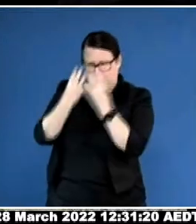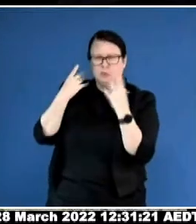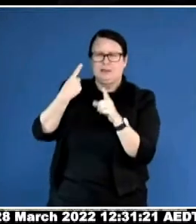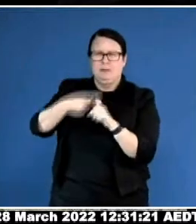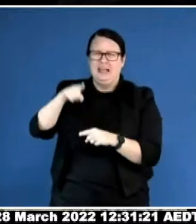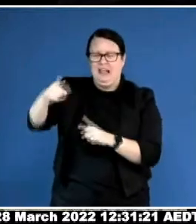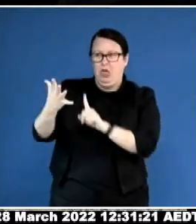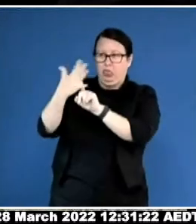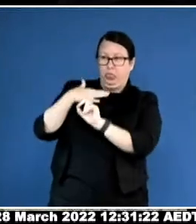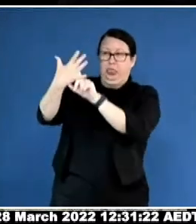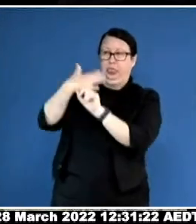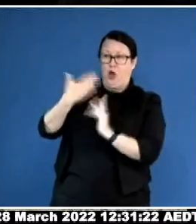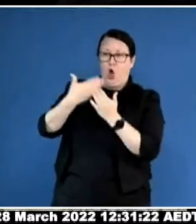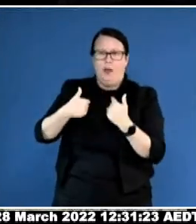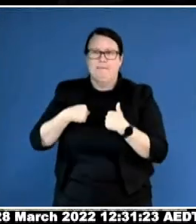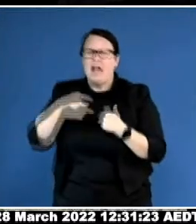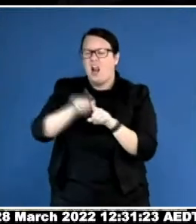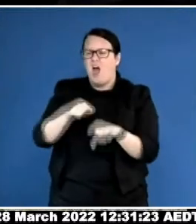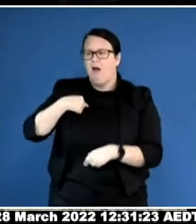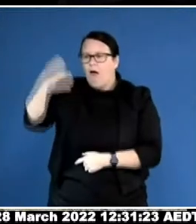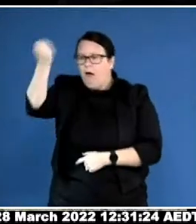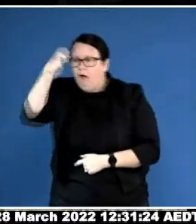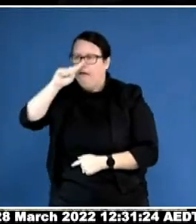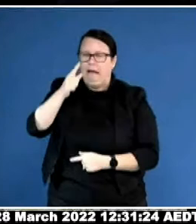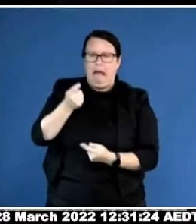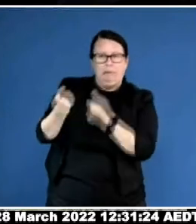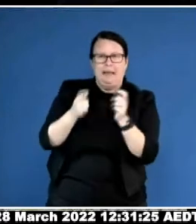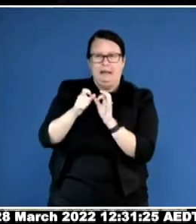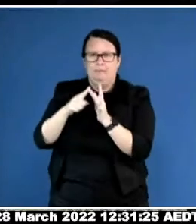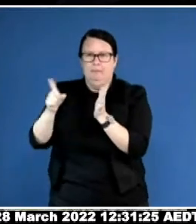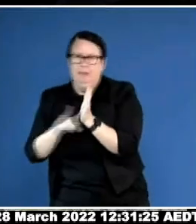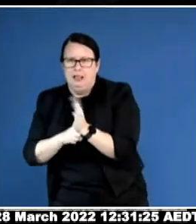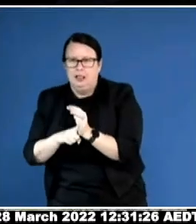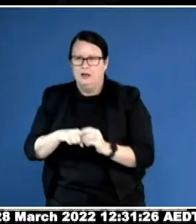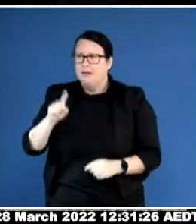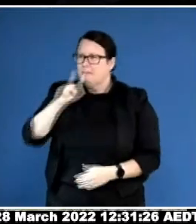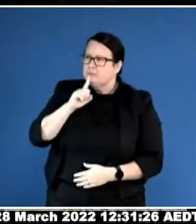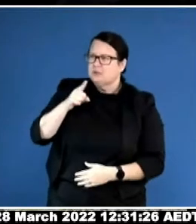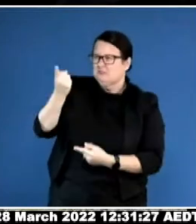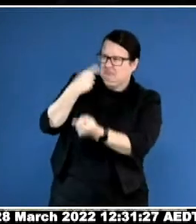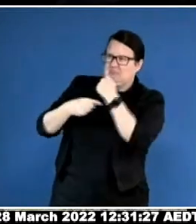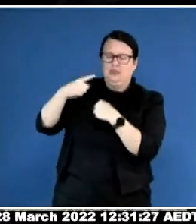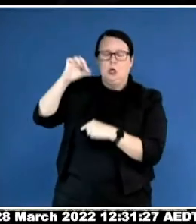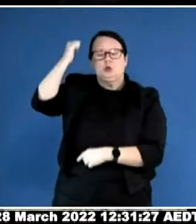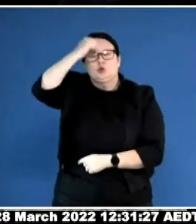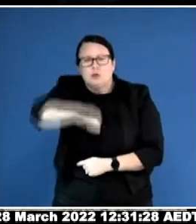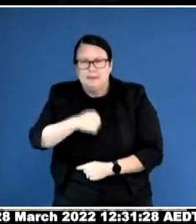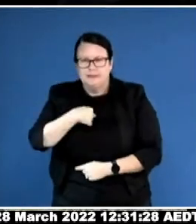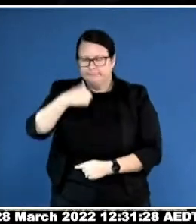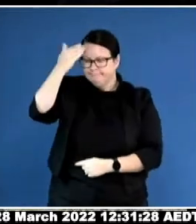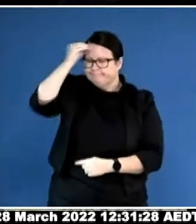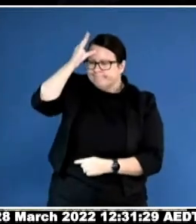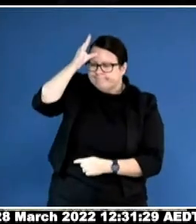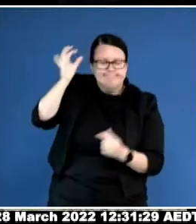not being able to pay bills and being the horrible ableist slur of being told that you're too stupid, you're not smart enough, you're not educated enough, you don't